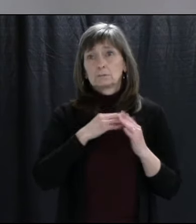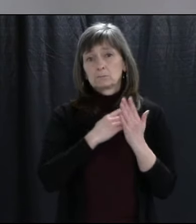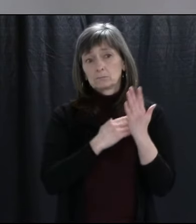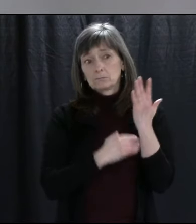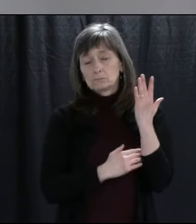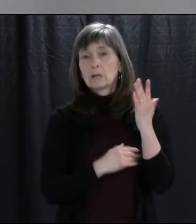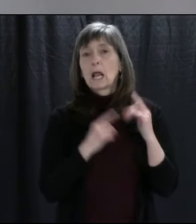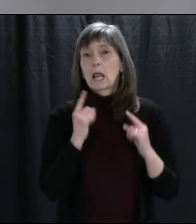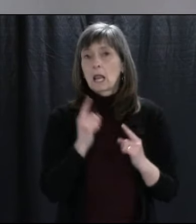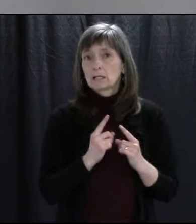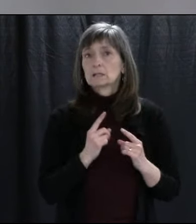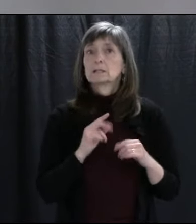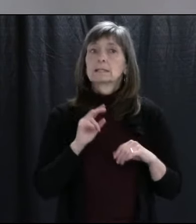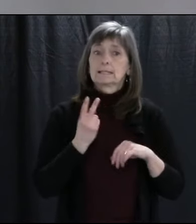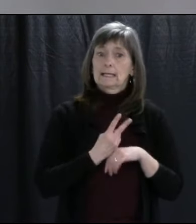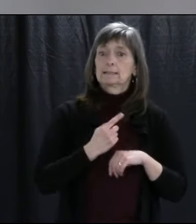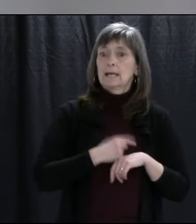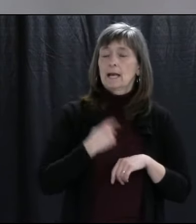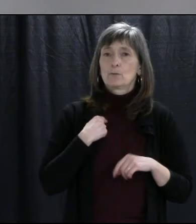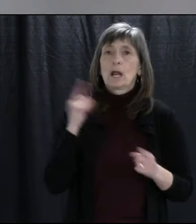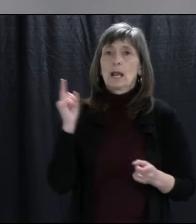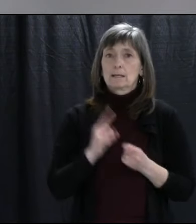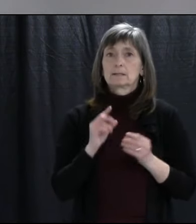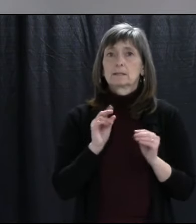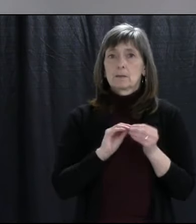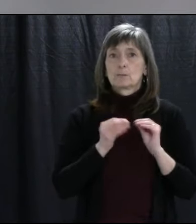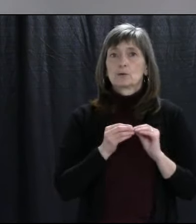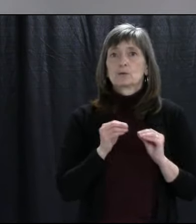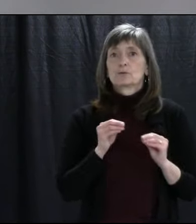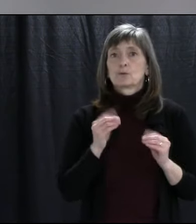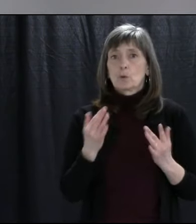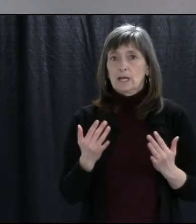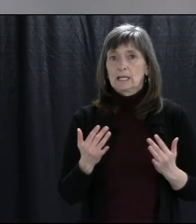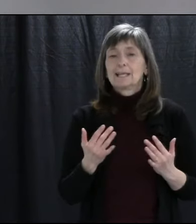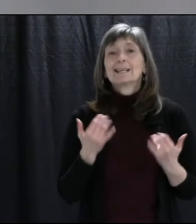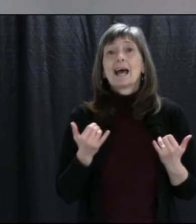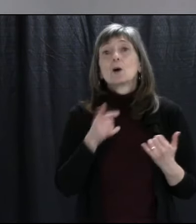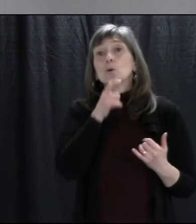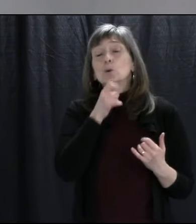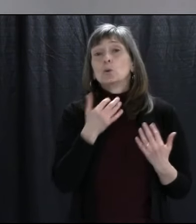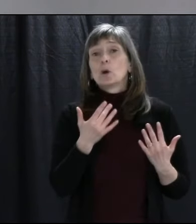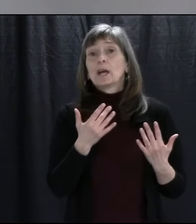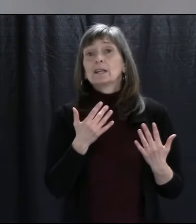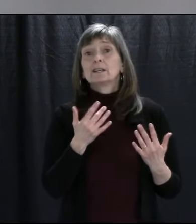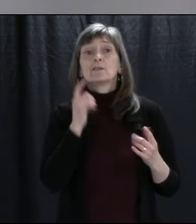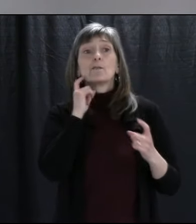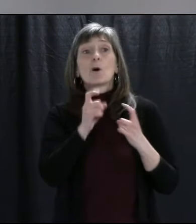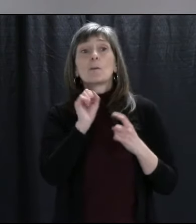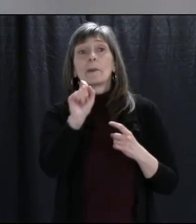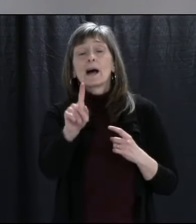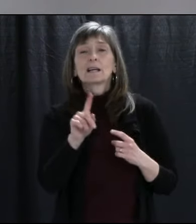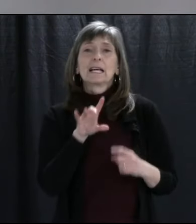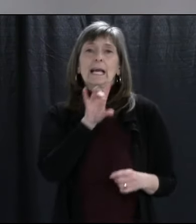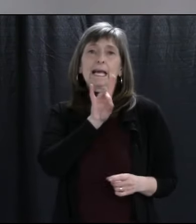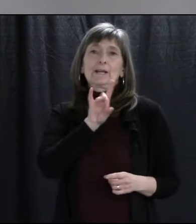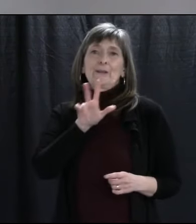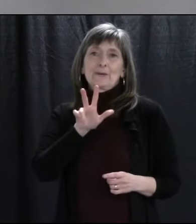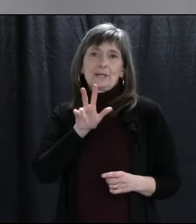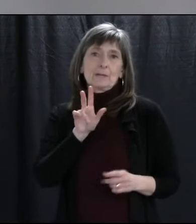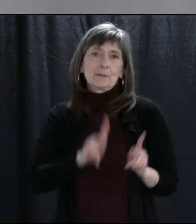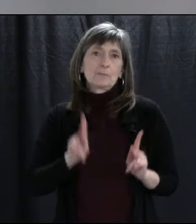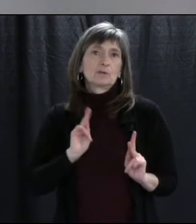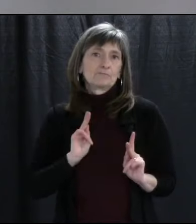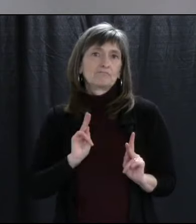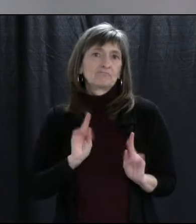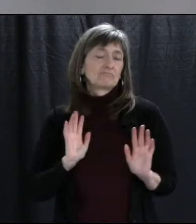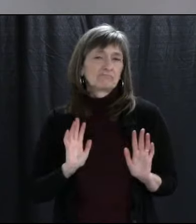again for a second day running, and we're now down to 83 individuals who are waiting a callback from an